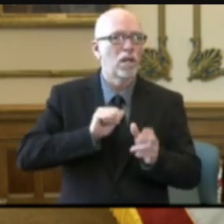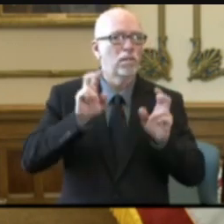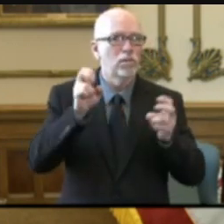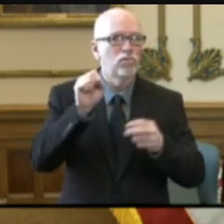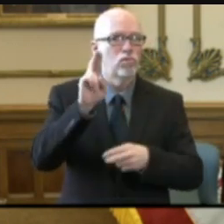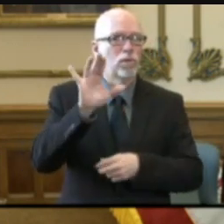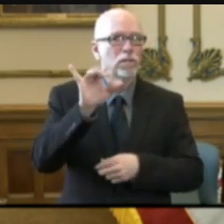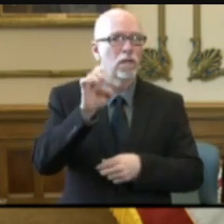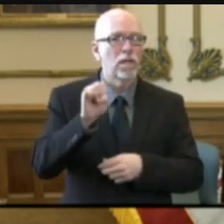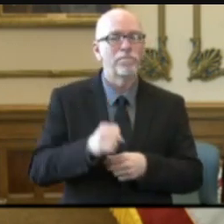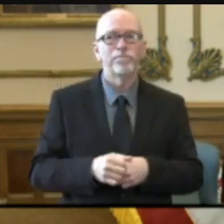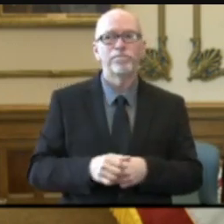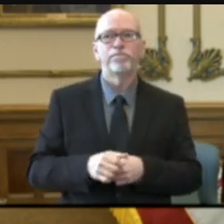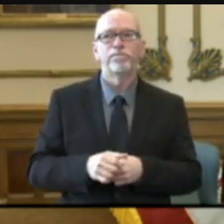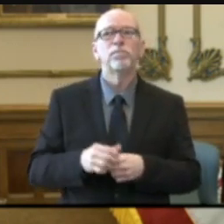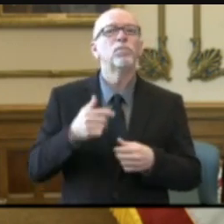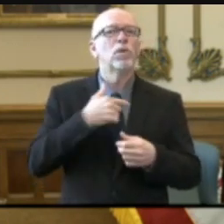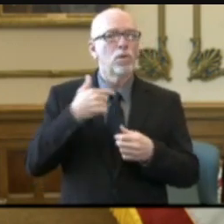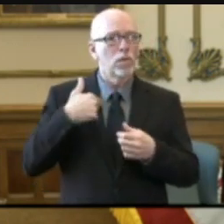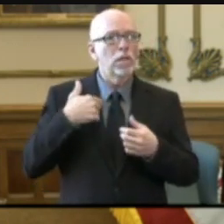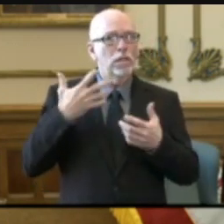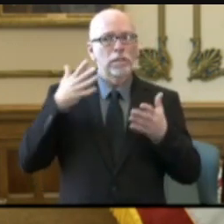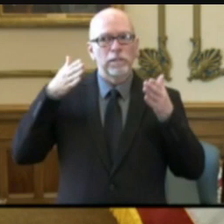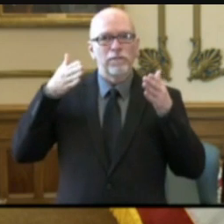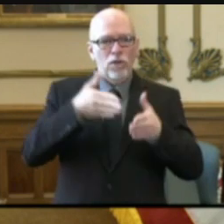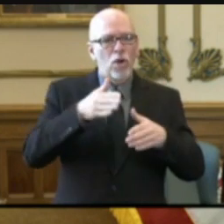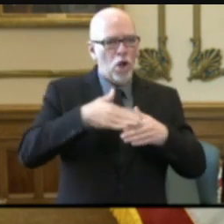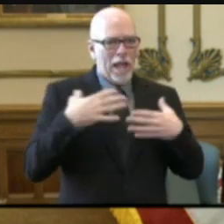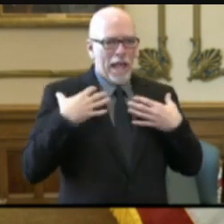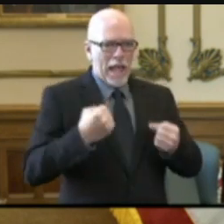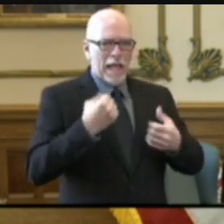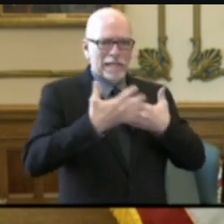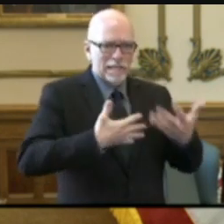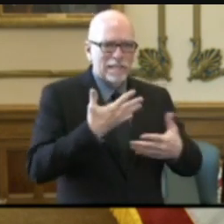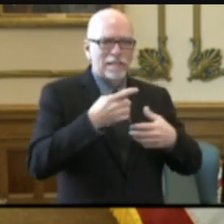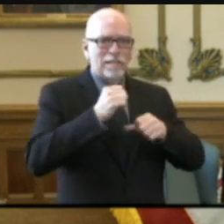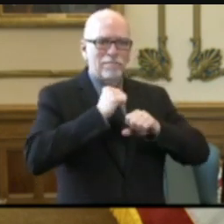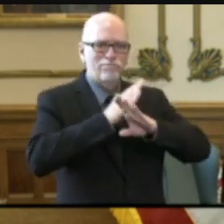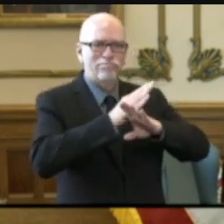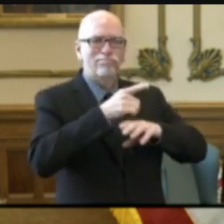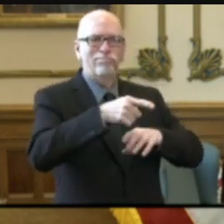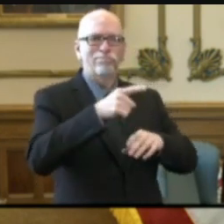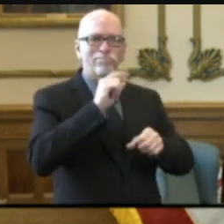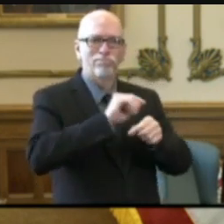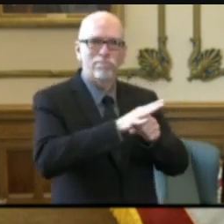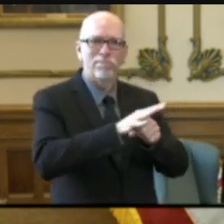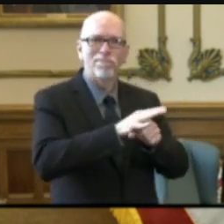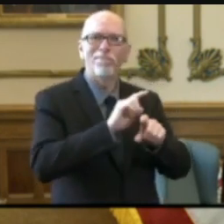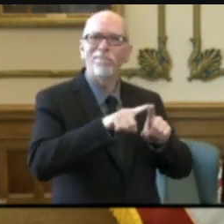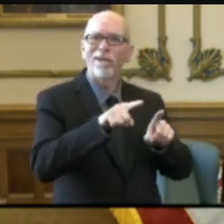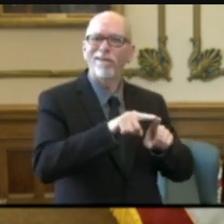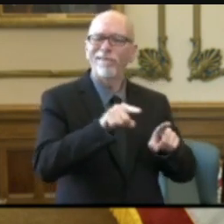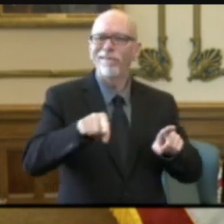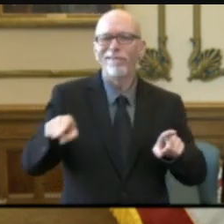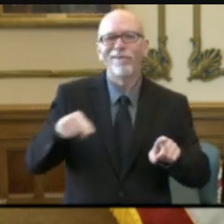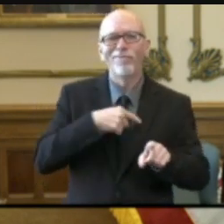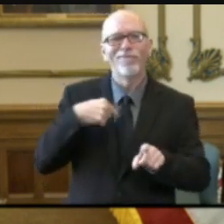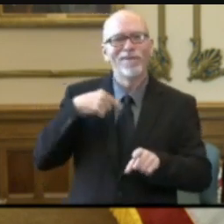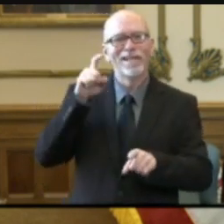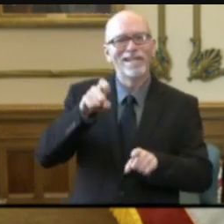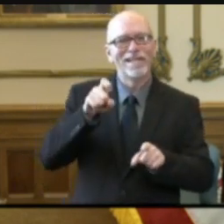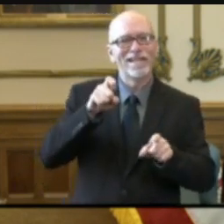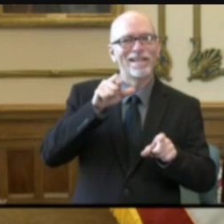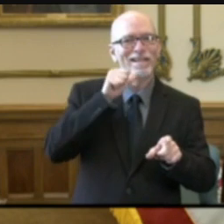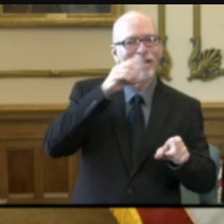of our focus has rightly been on the heroic public health and healthcare efforts to combat this pandemic, there are 3 areas we would like to highlight that